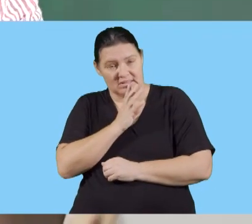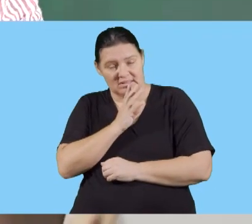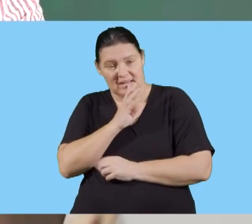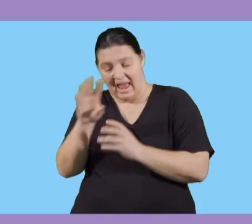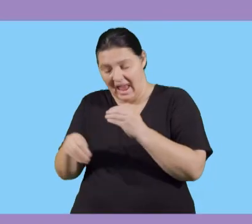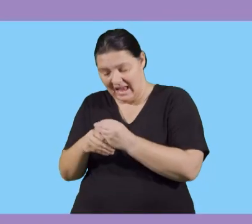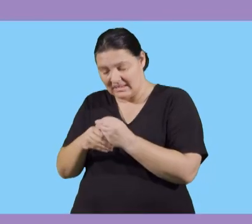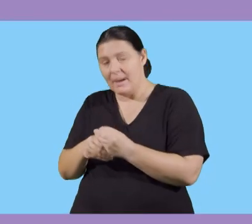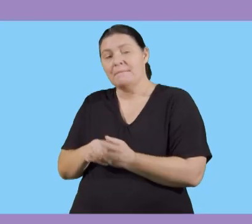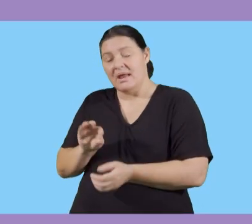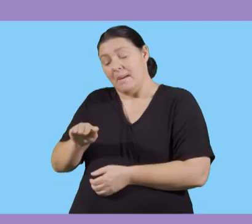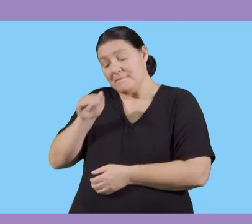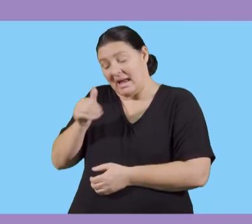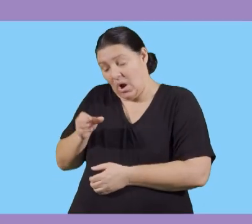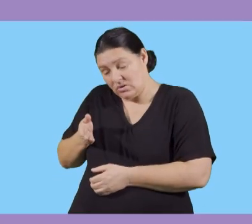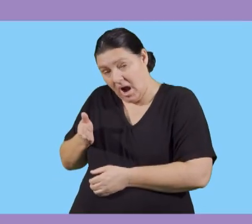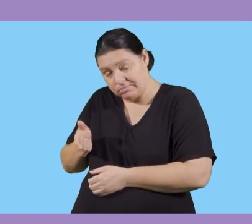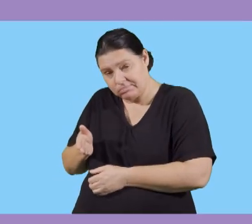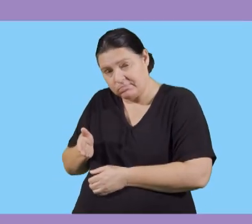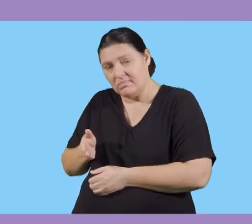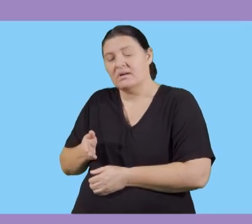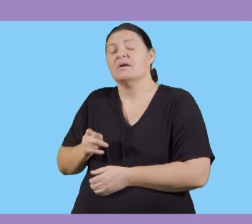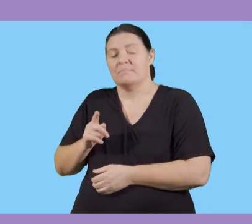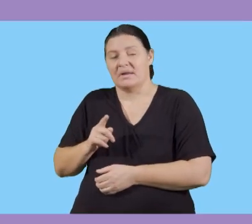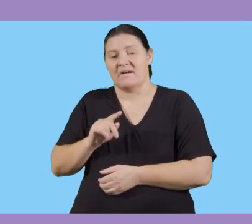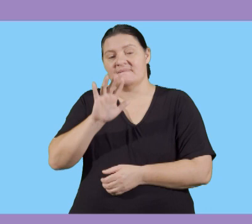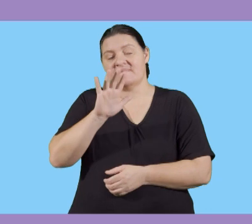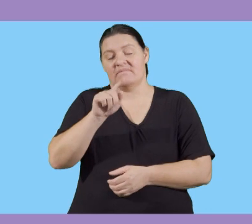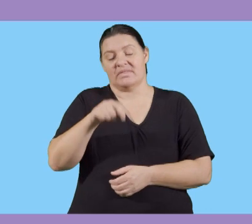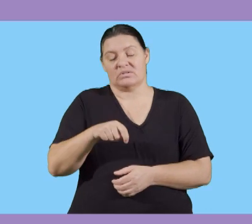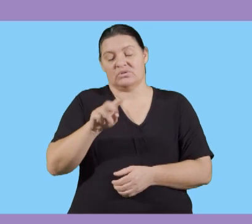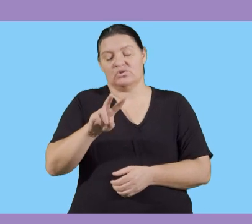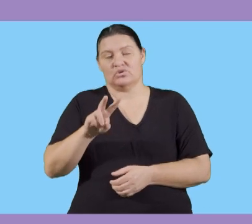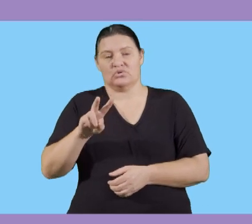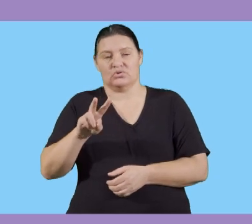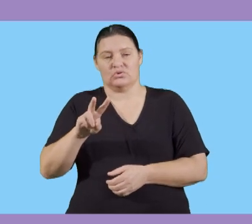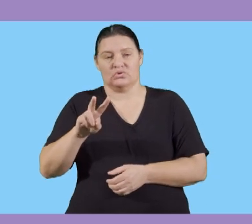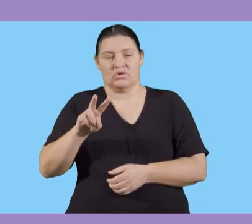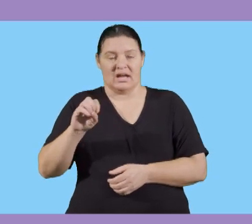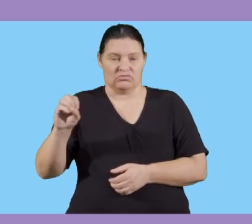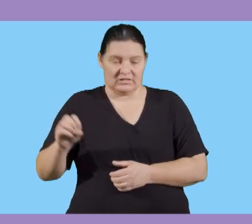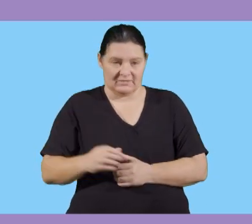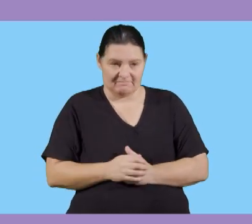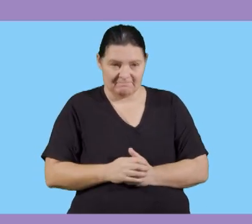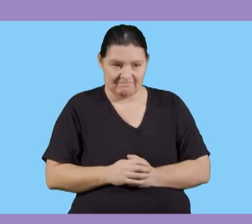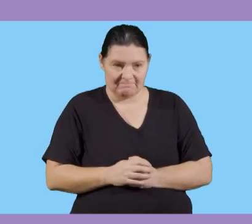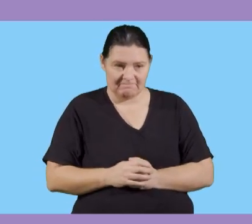bank account, which is that 4,000. So that means we are going to say that 4,000 plus